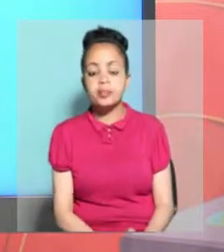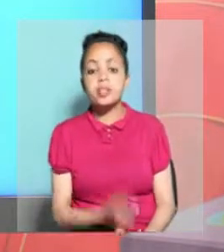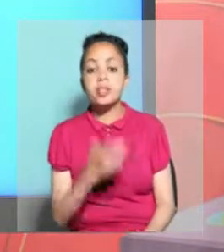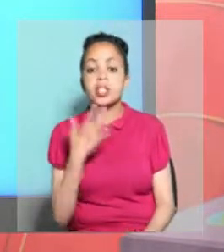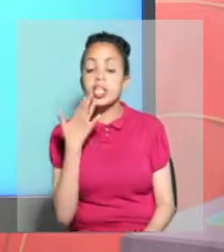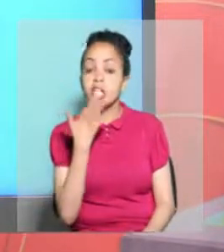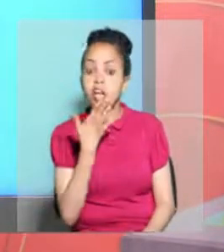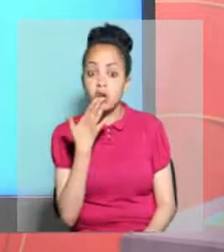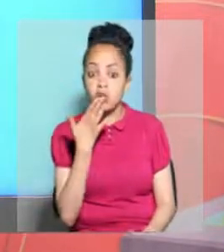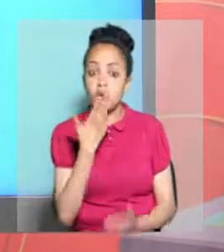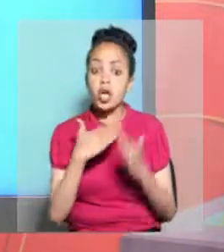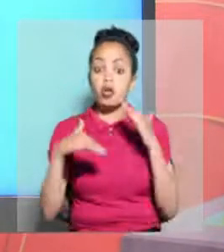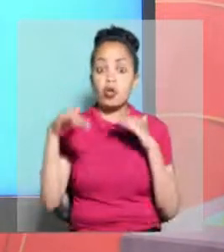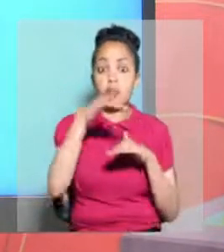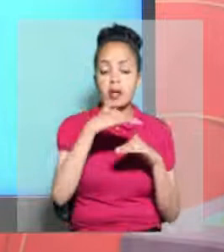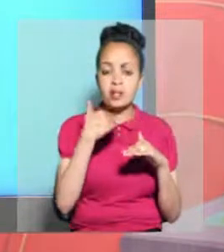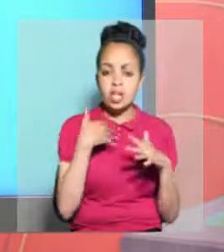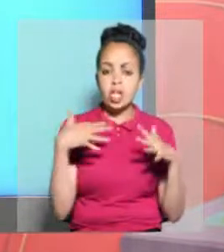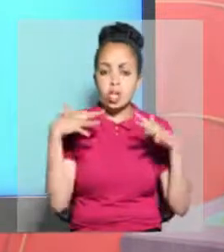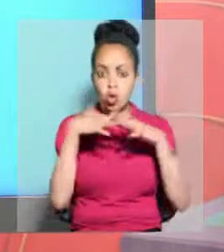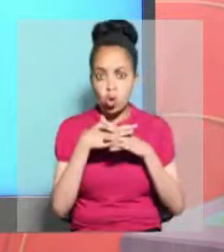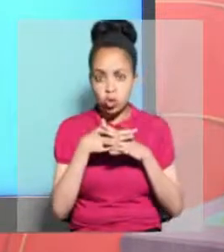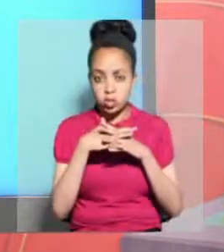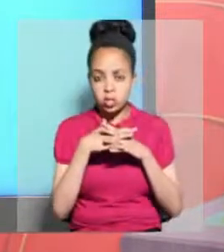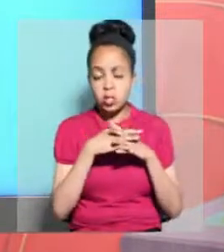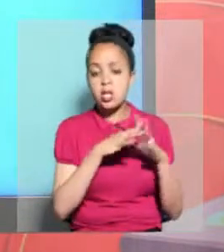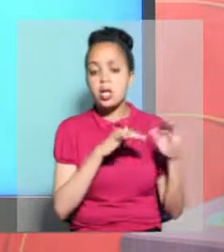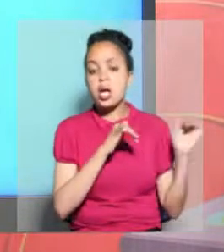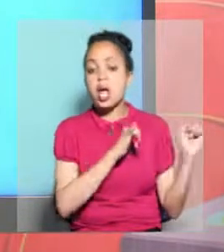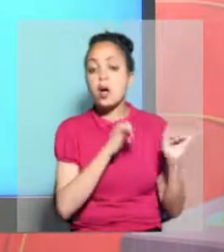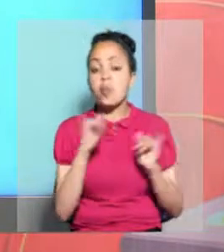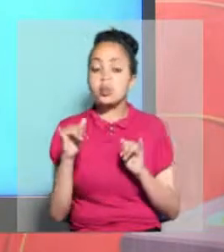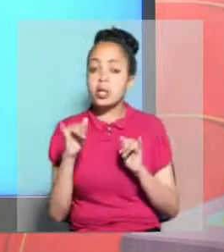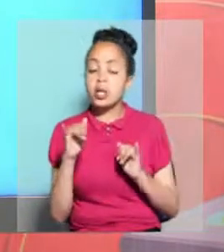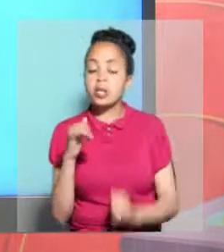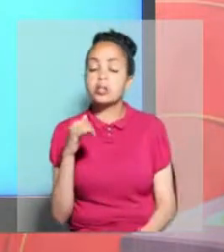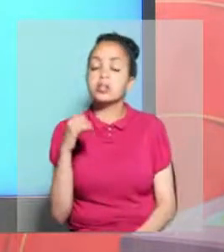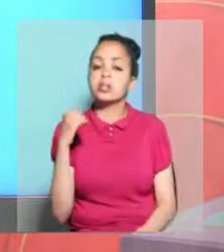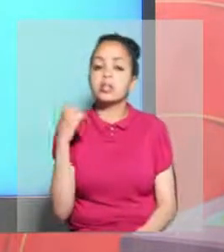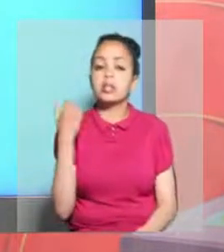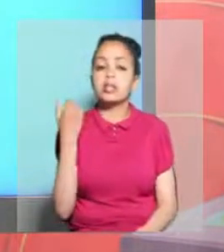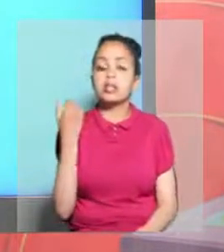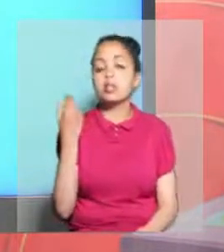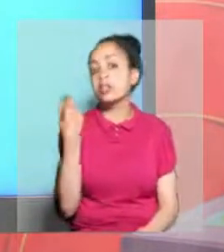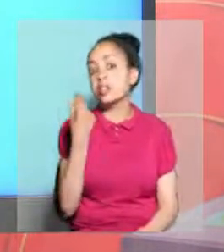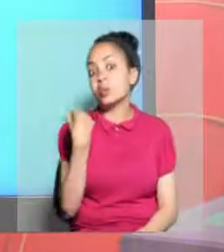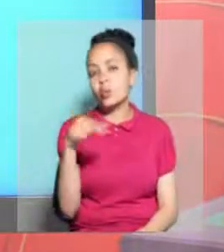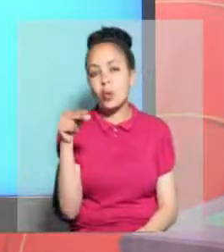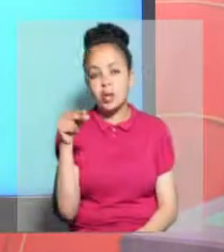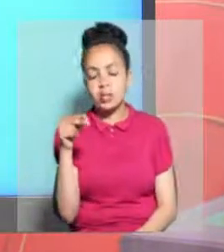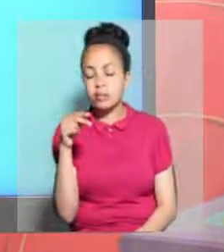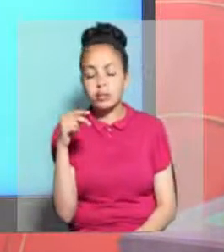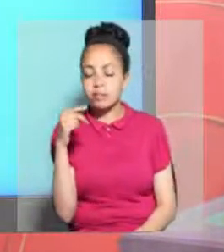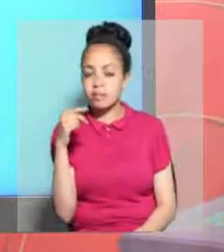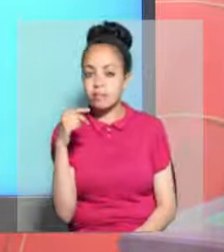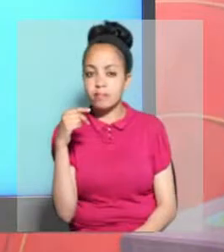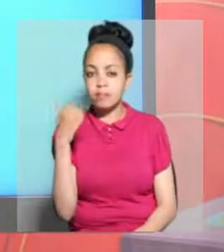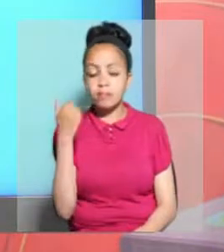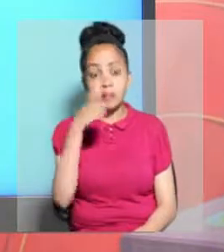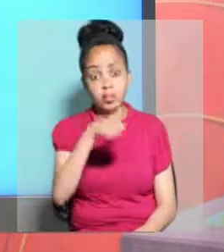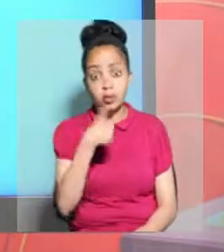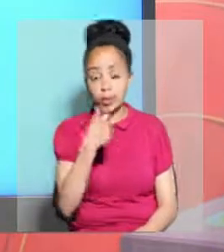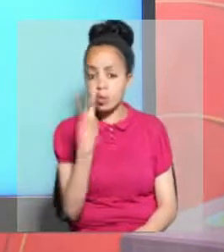yellow, which is a dominant, crossed with that of a homozygous green, which is recessive. Two monohybrid come